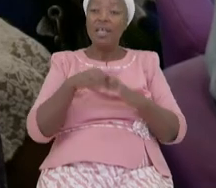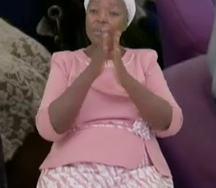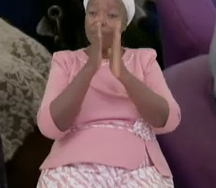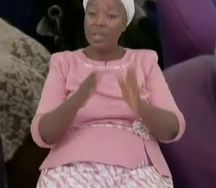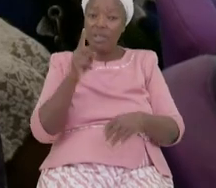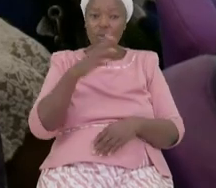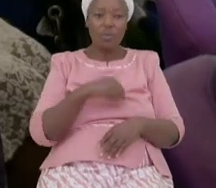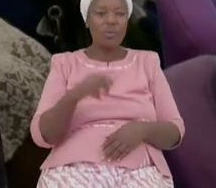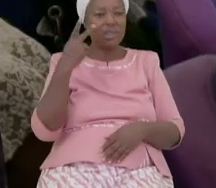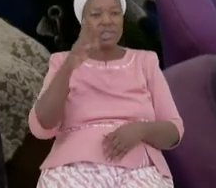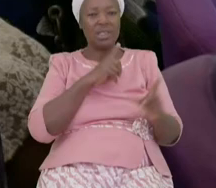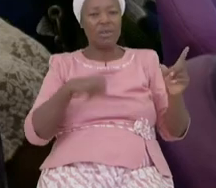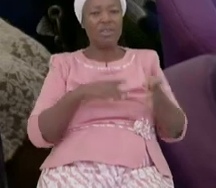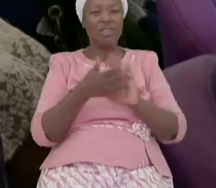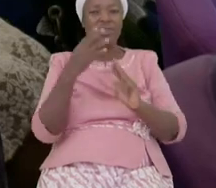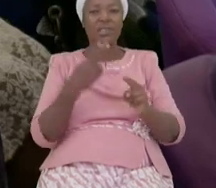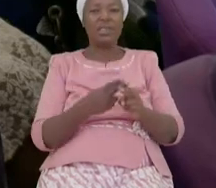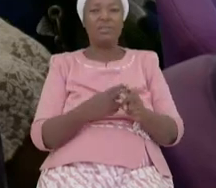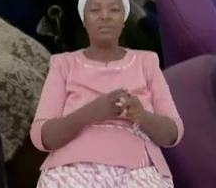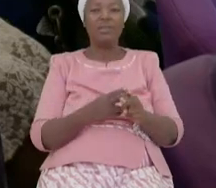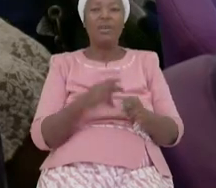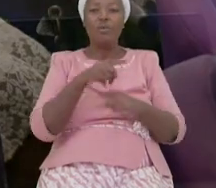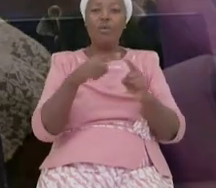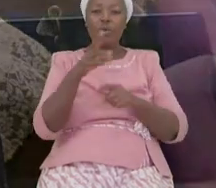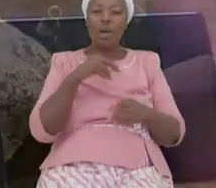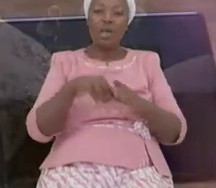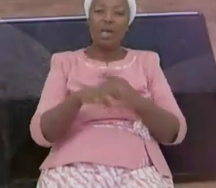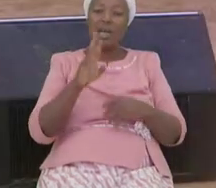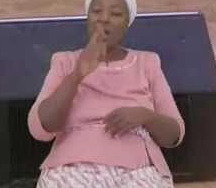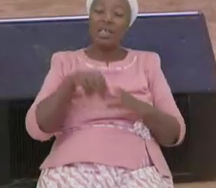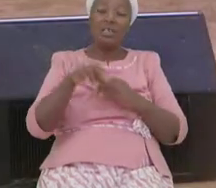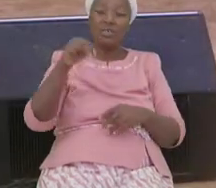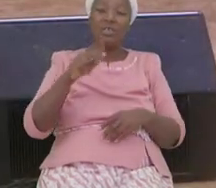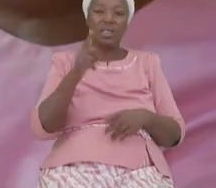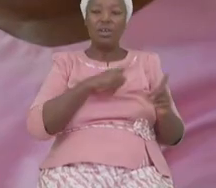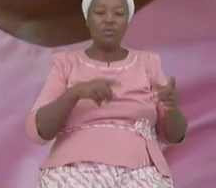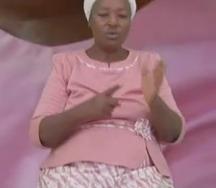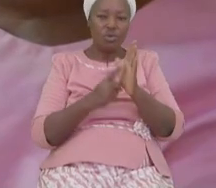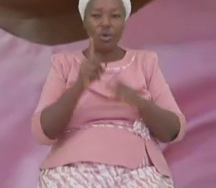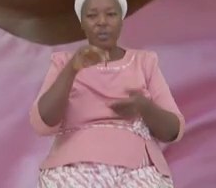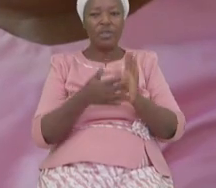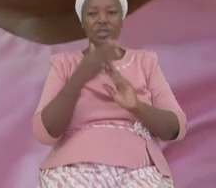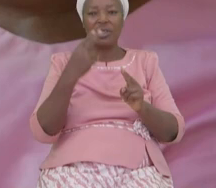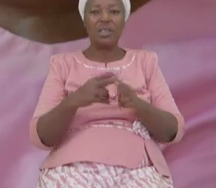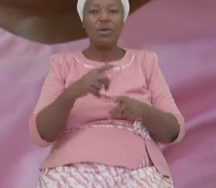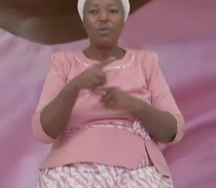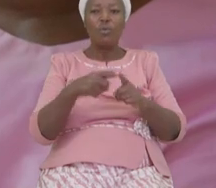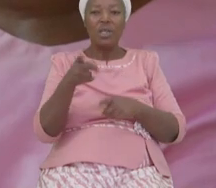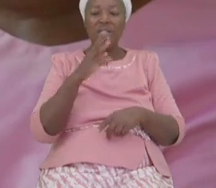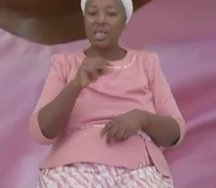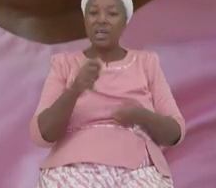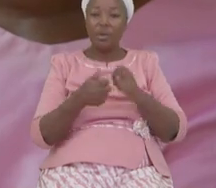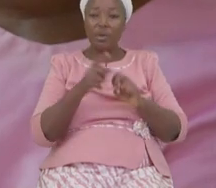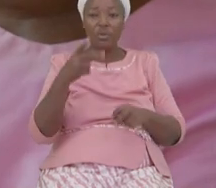will see the Lord. When you are in need, the Lord will show up. When there is any problem, you will see